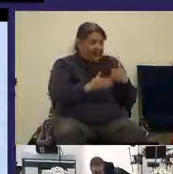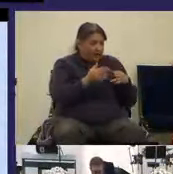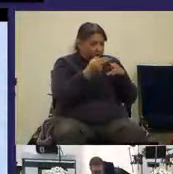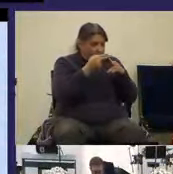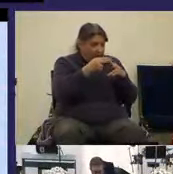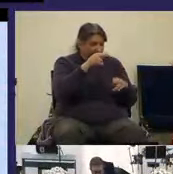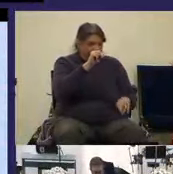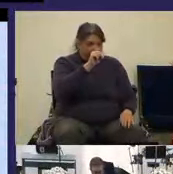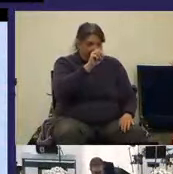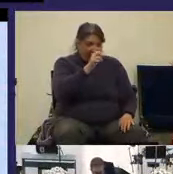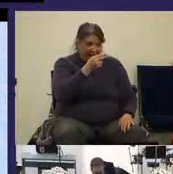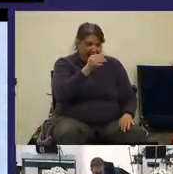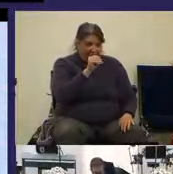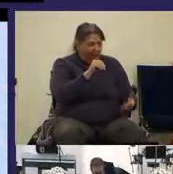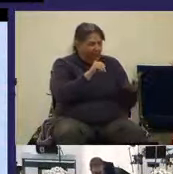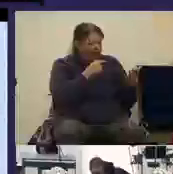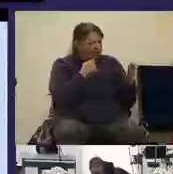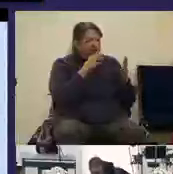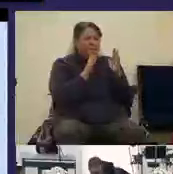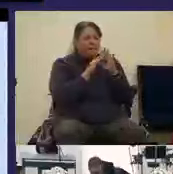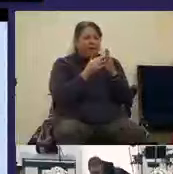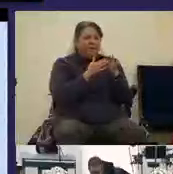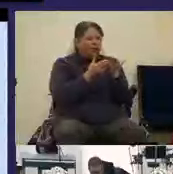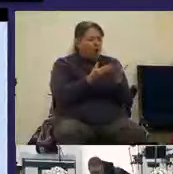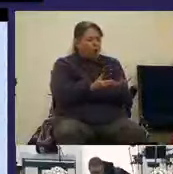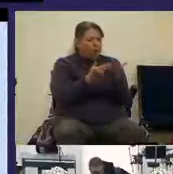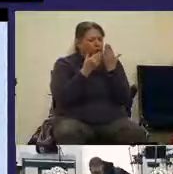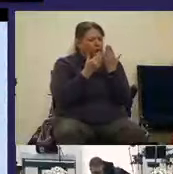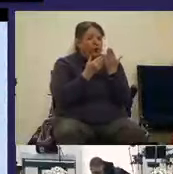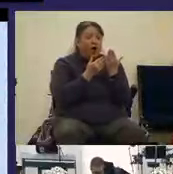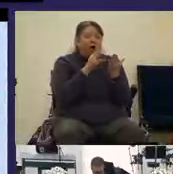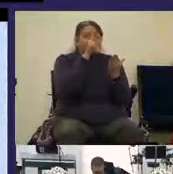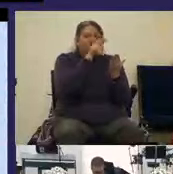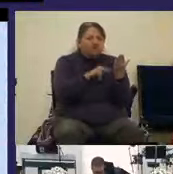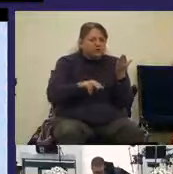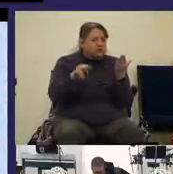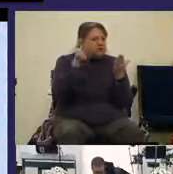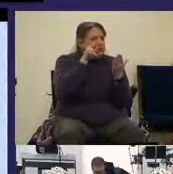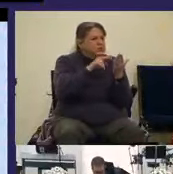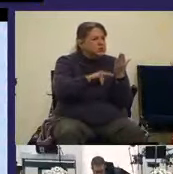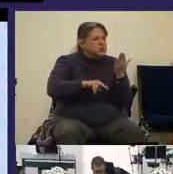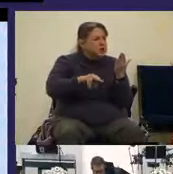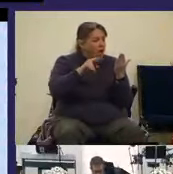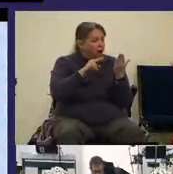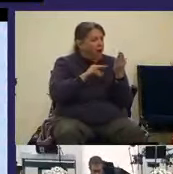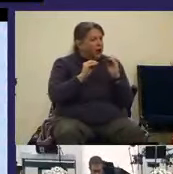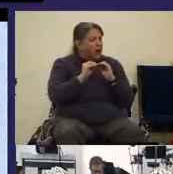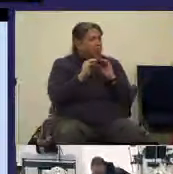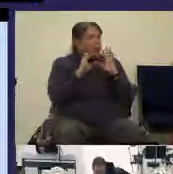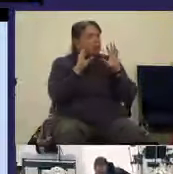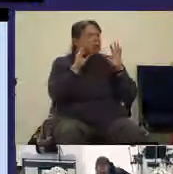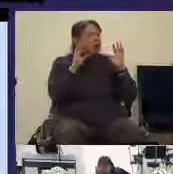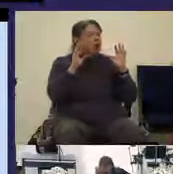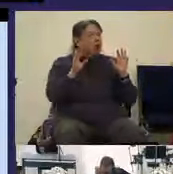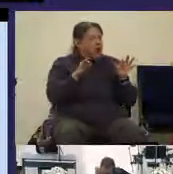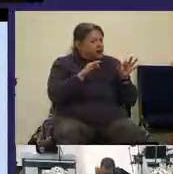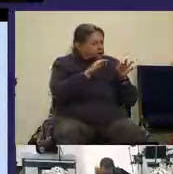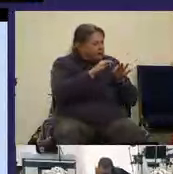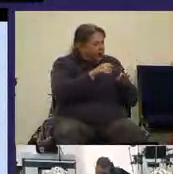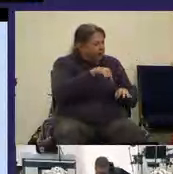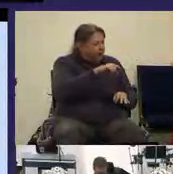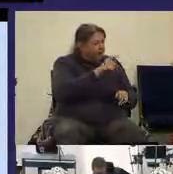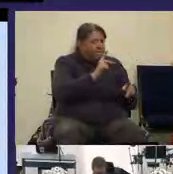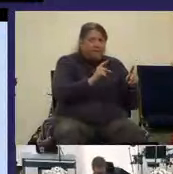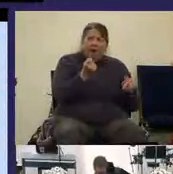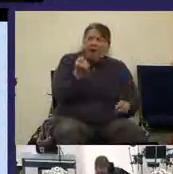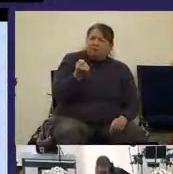They read from the book of the law, from God's word, making it clear and giving the meaning so that the people understood